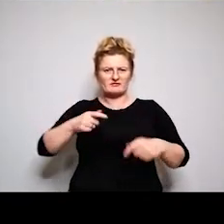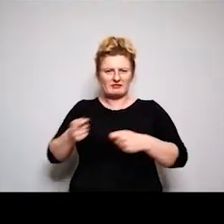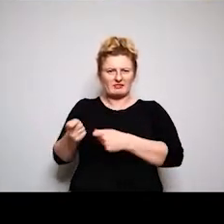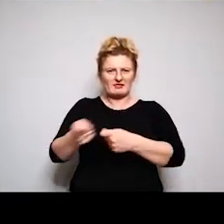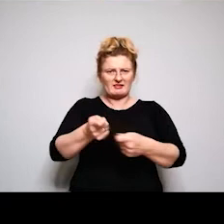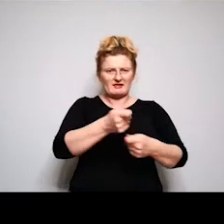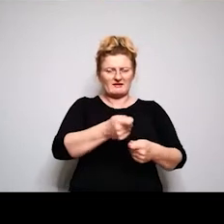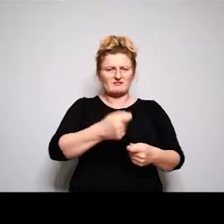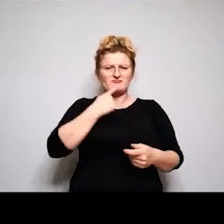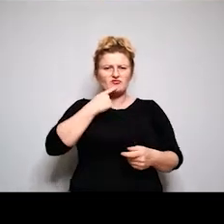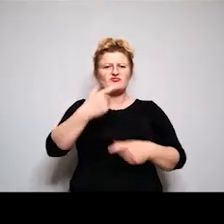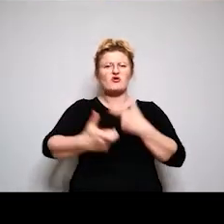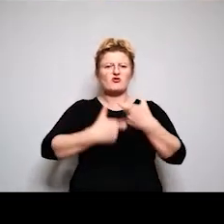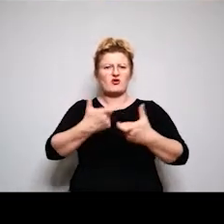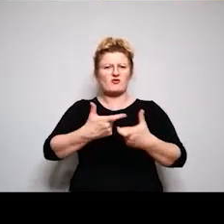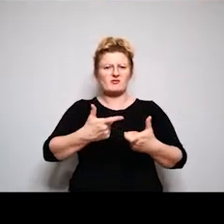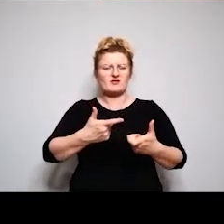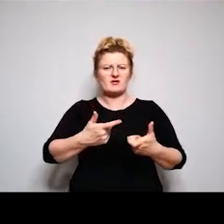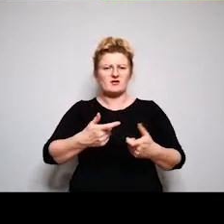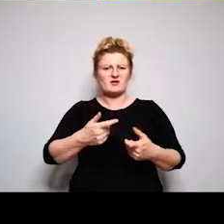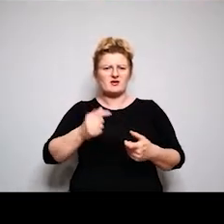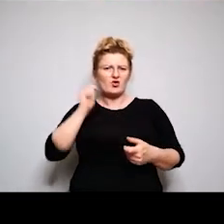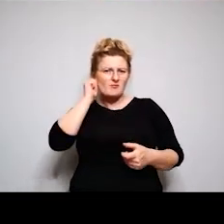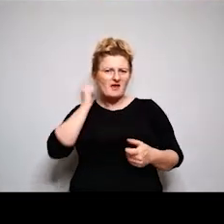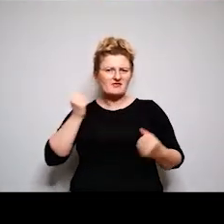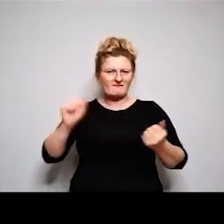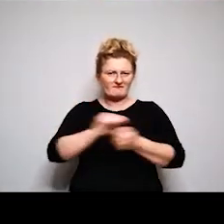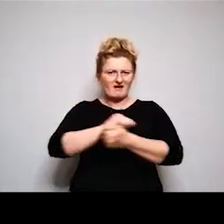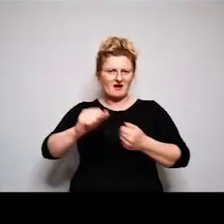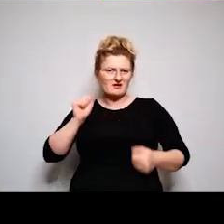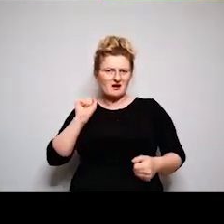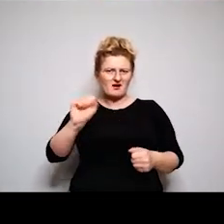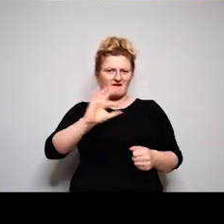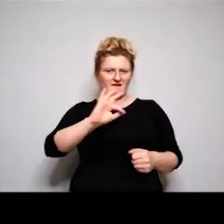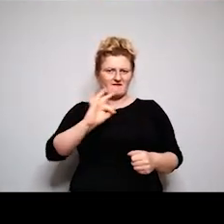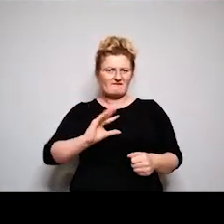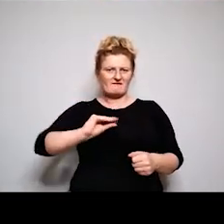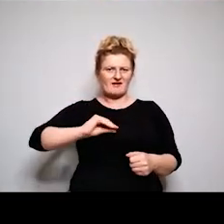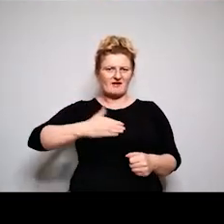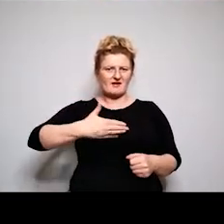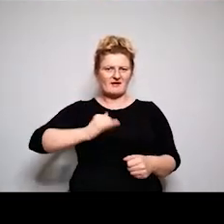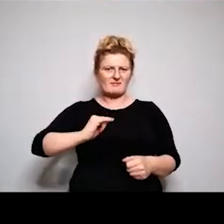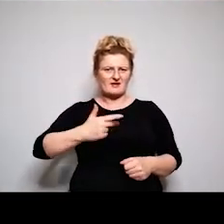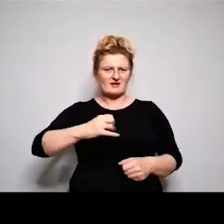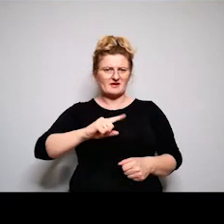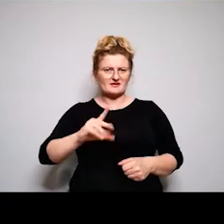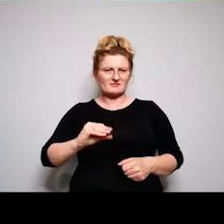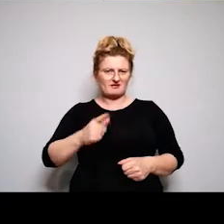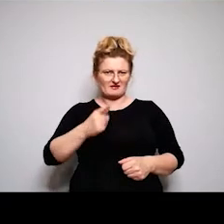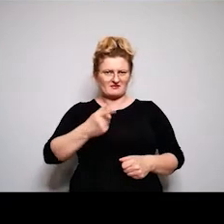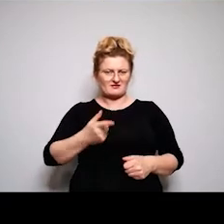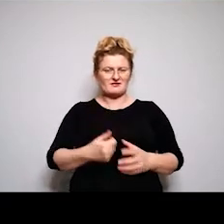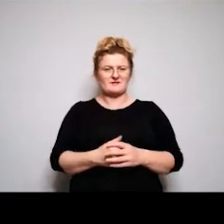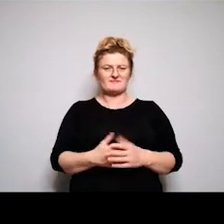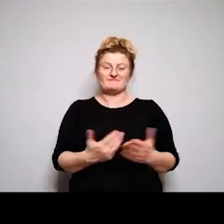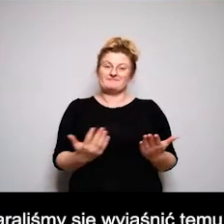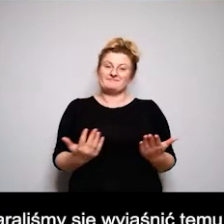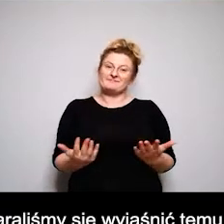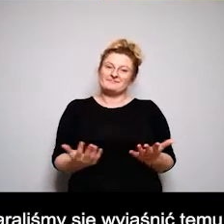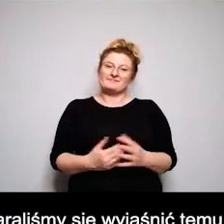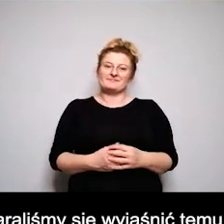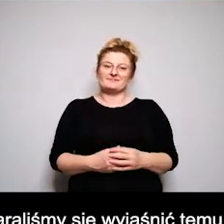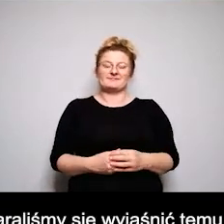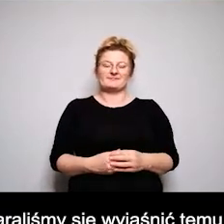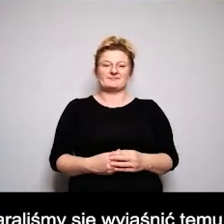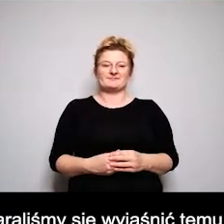because the word feminism per se it's very misused, I would say. Like, so we